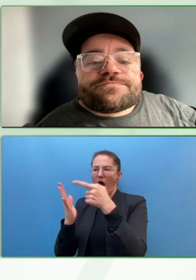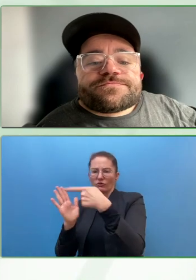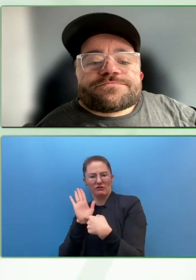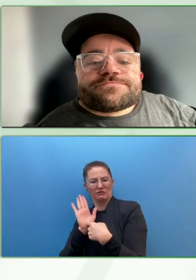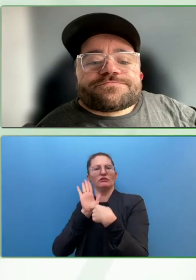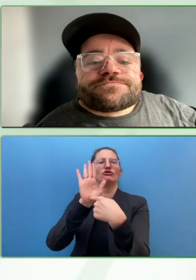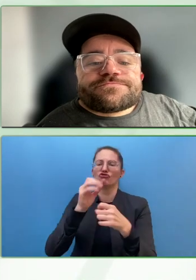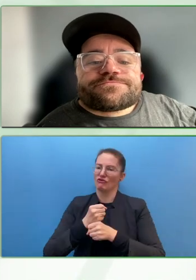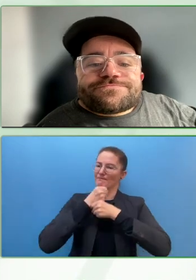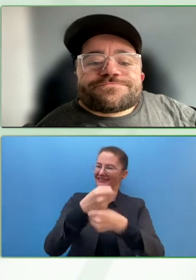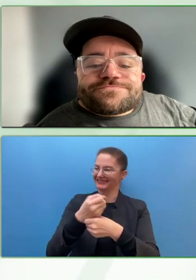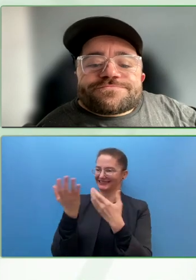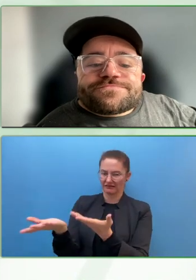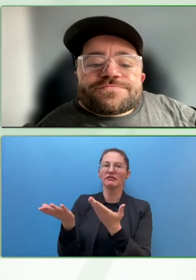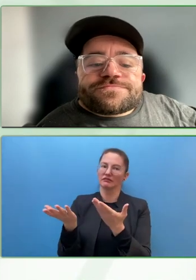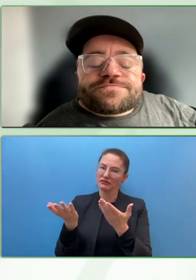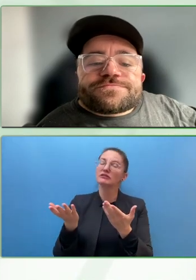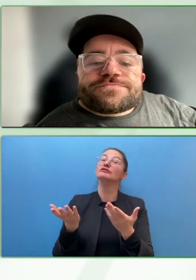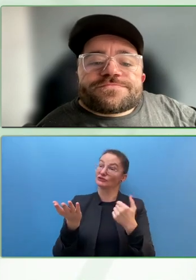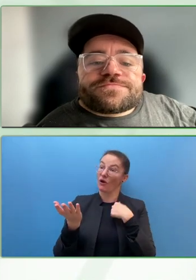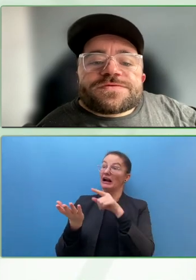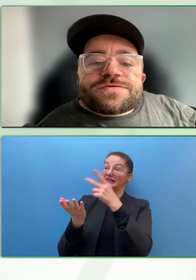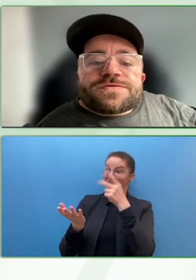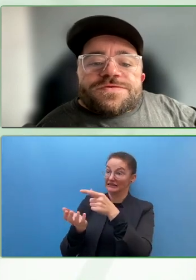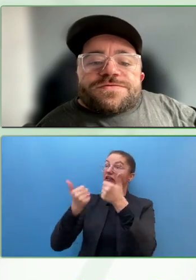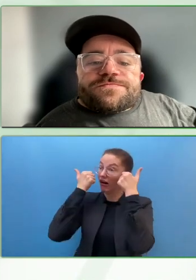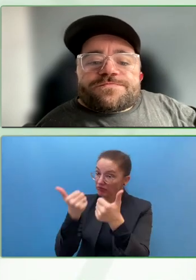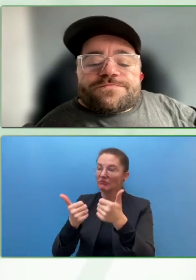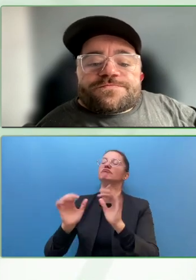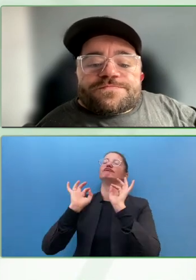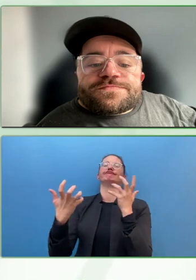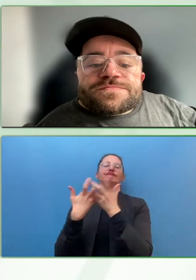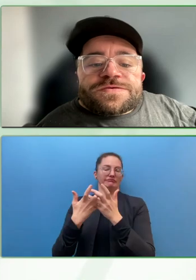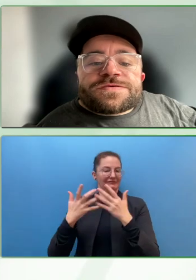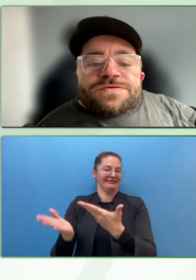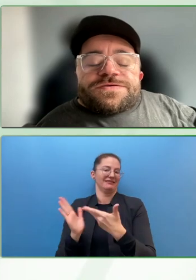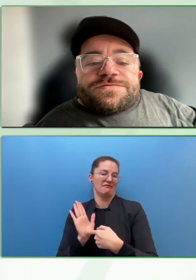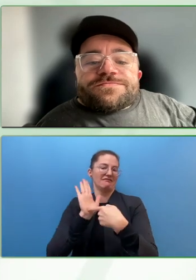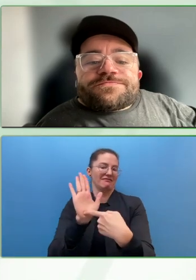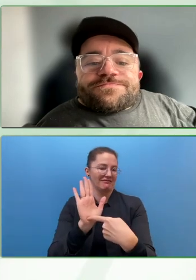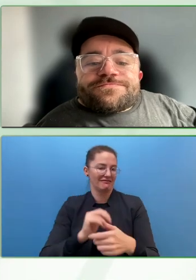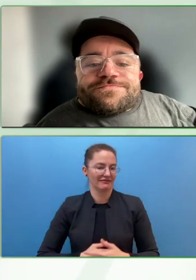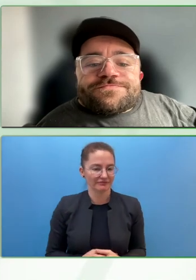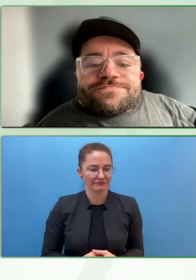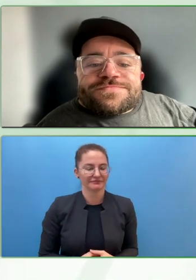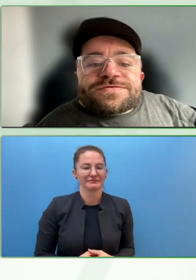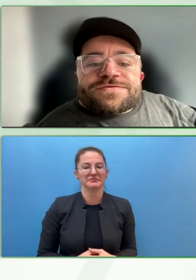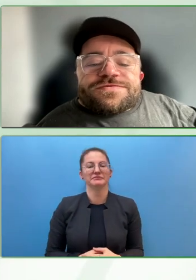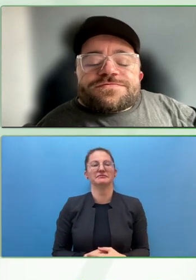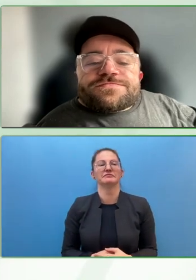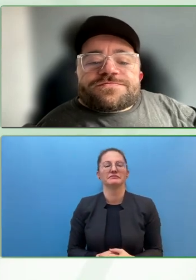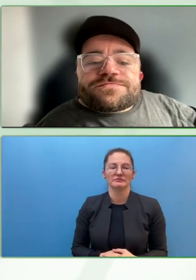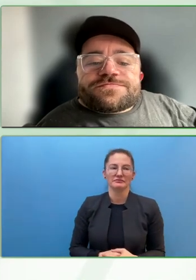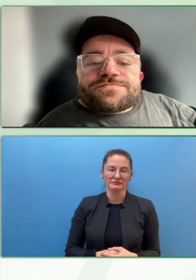the brands. They approach you, they are telling you, oh, we have this great idea for a campaign, and they are just